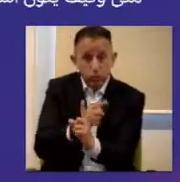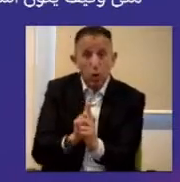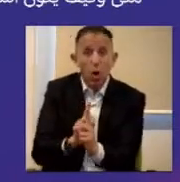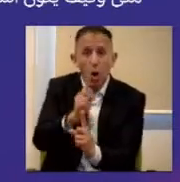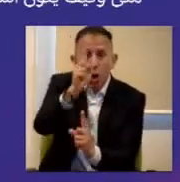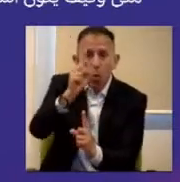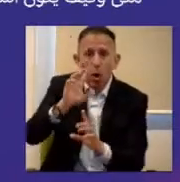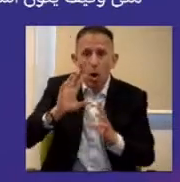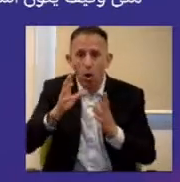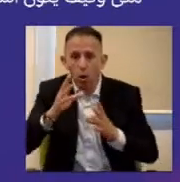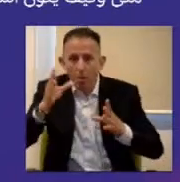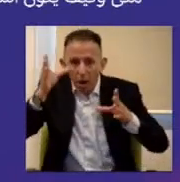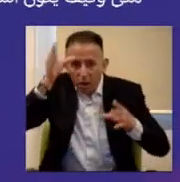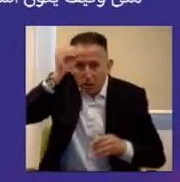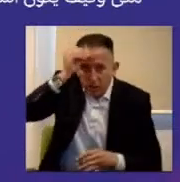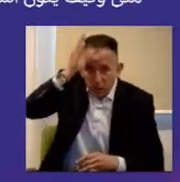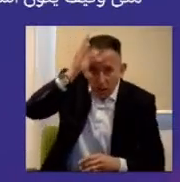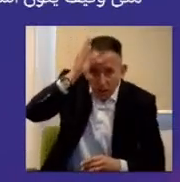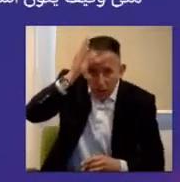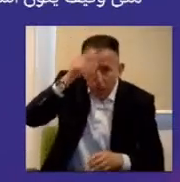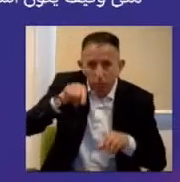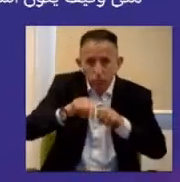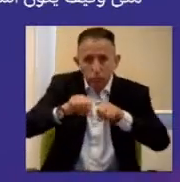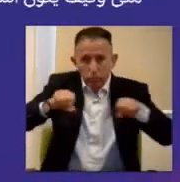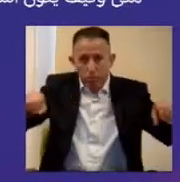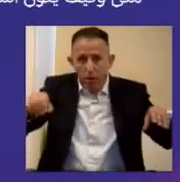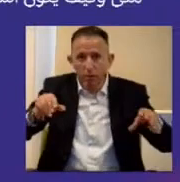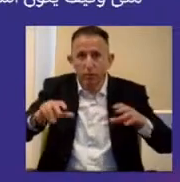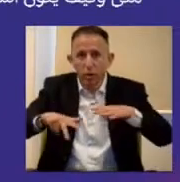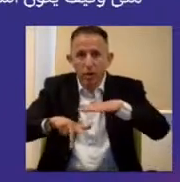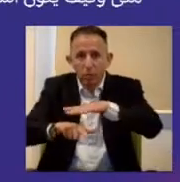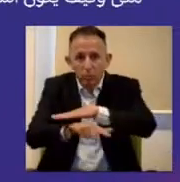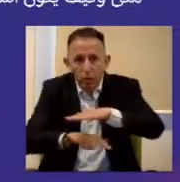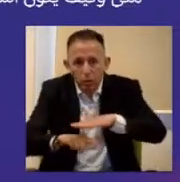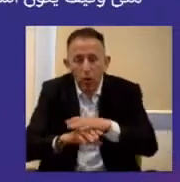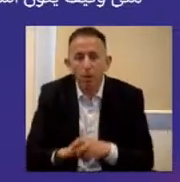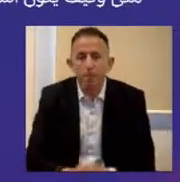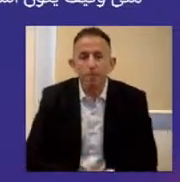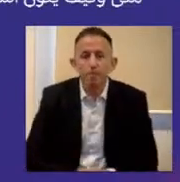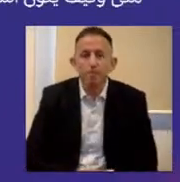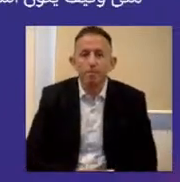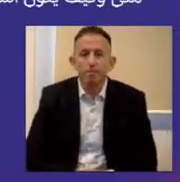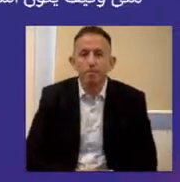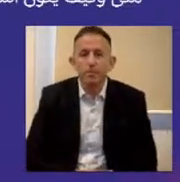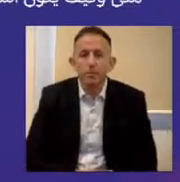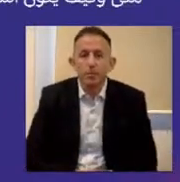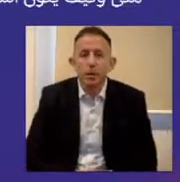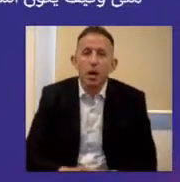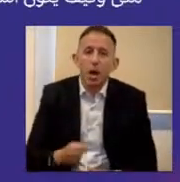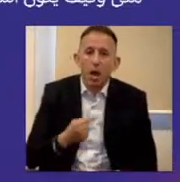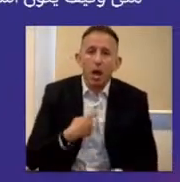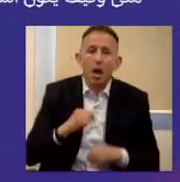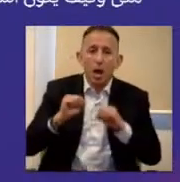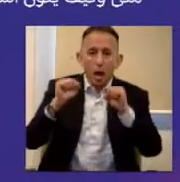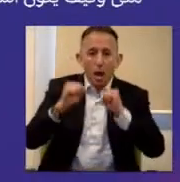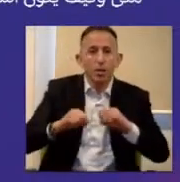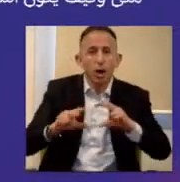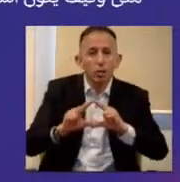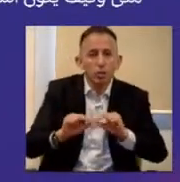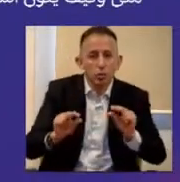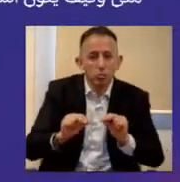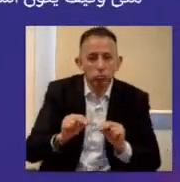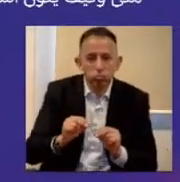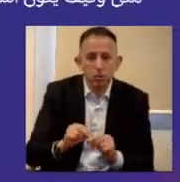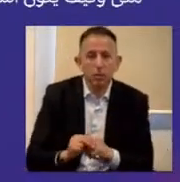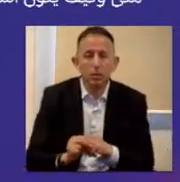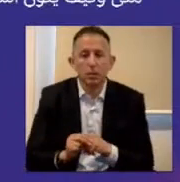for education, the horizontal line was primordial until recently. So let me illustrate a few things about logic. So what's your answer for